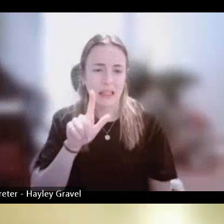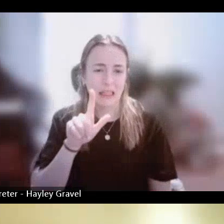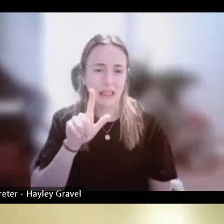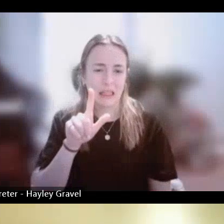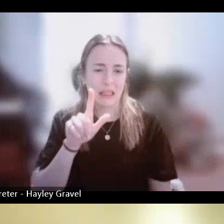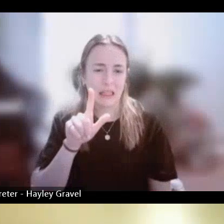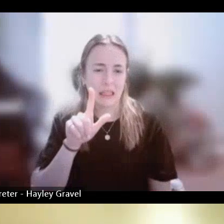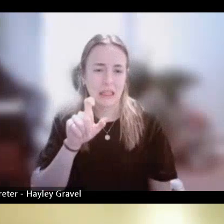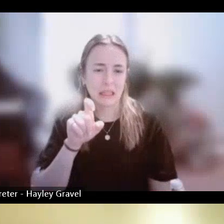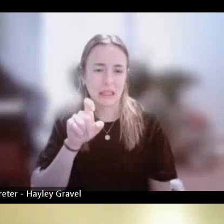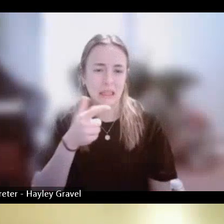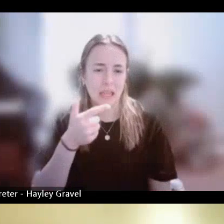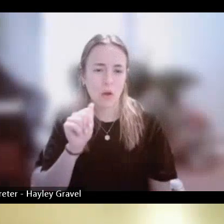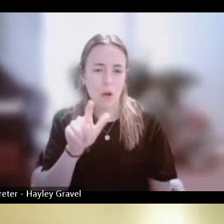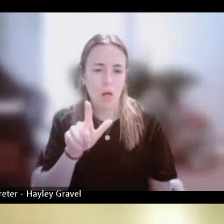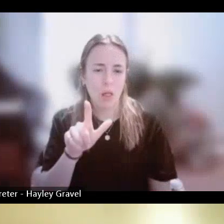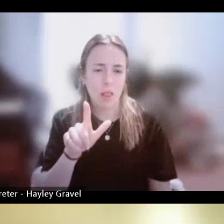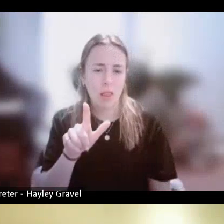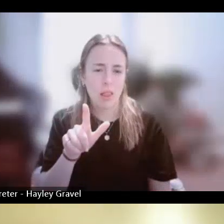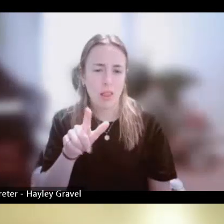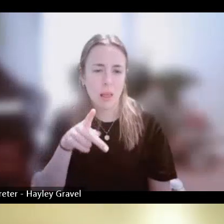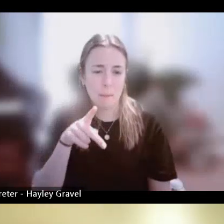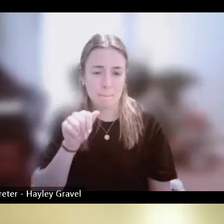Okay, do I need to give you time back to work?